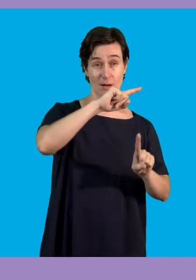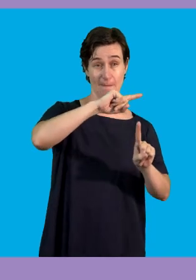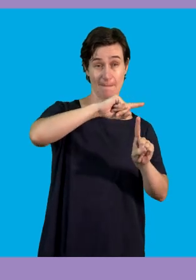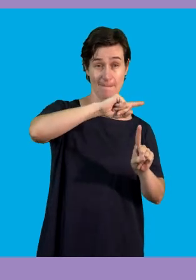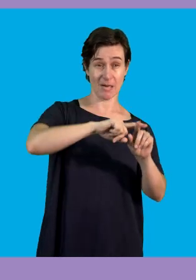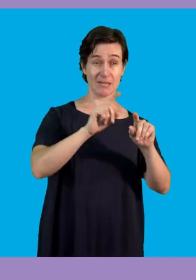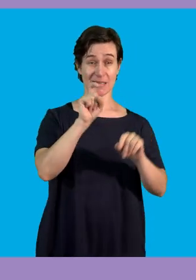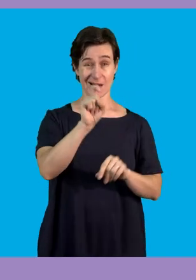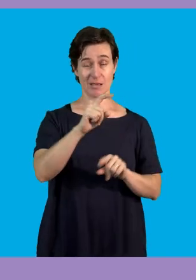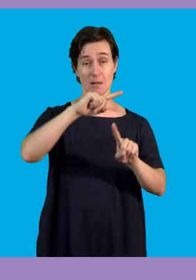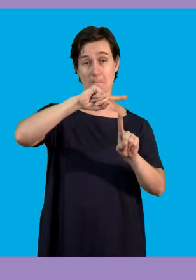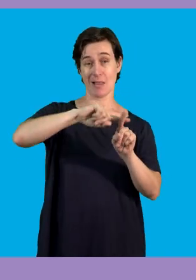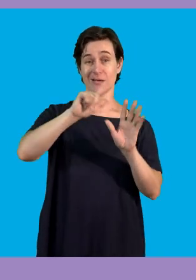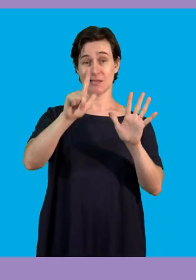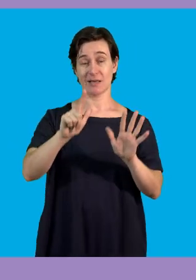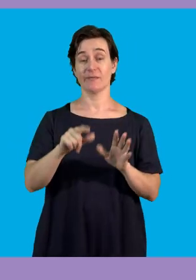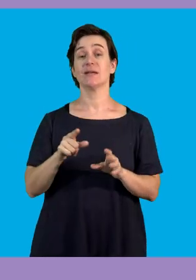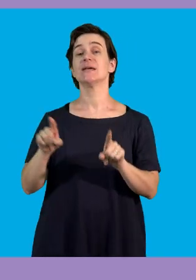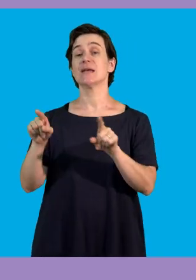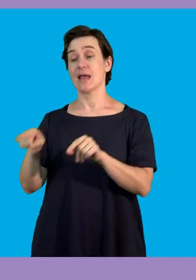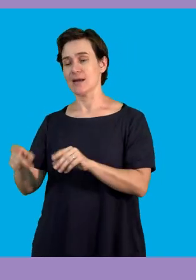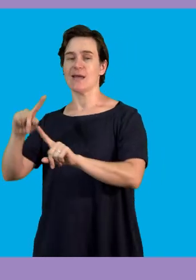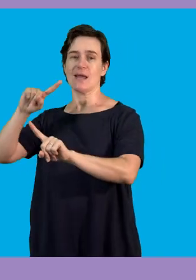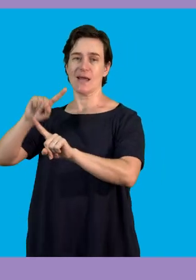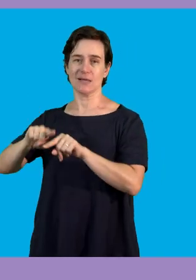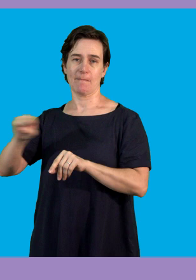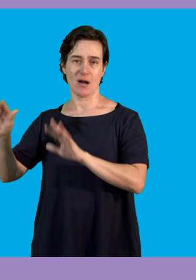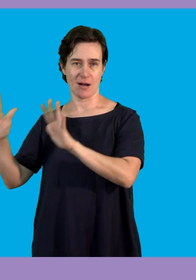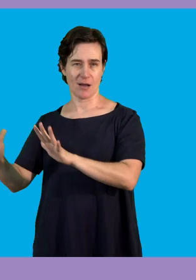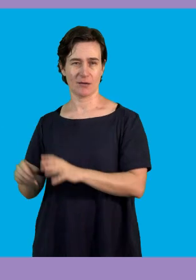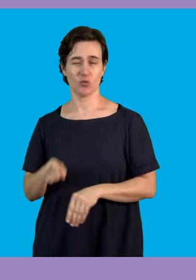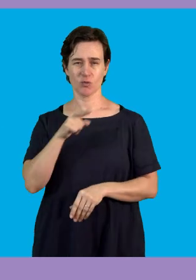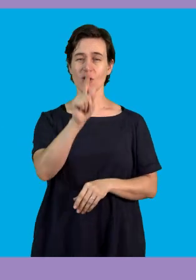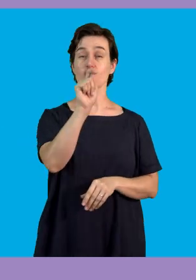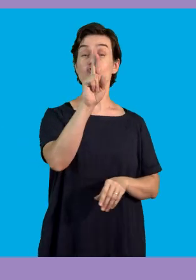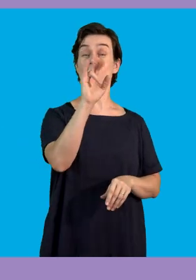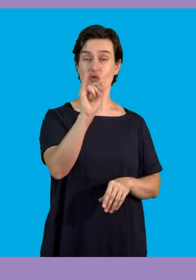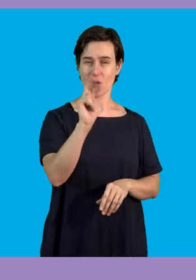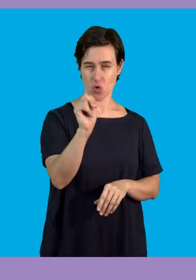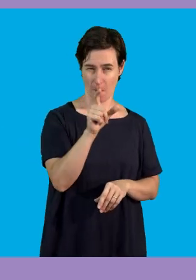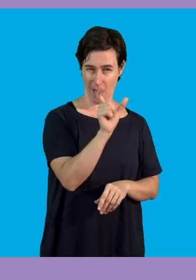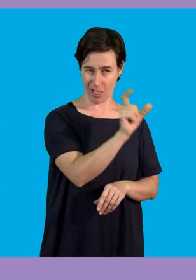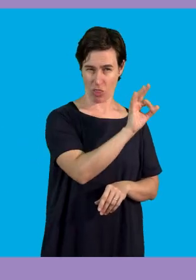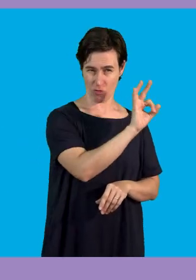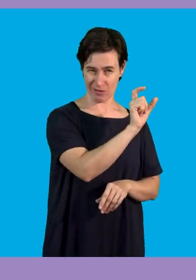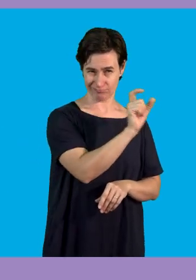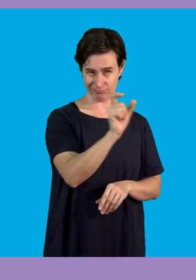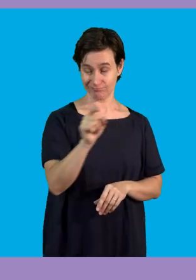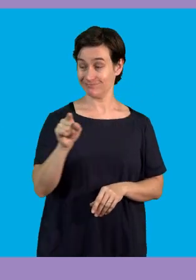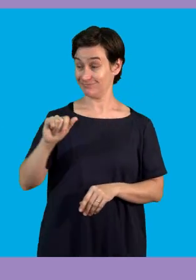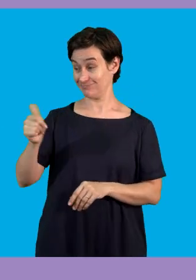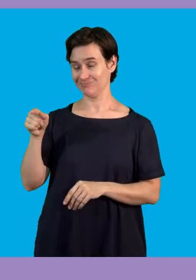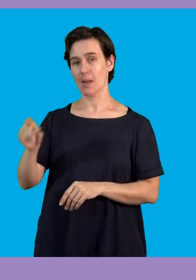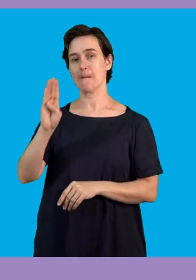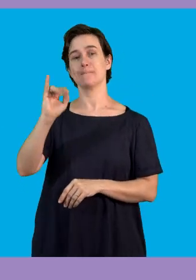plus 7 and x minus 9. A trinomial and a binomial, and